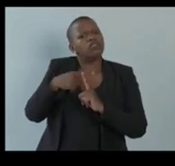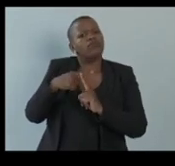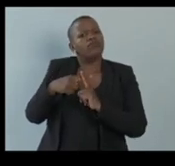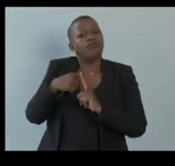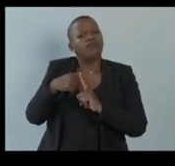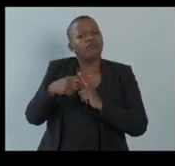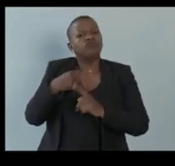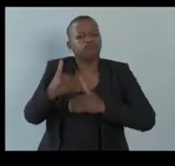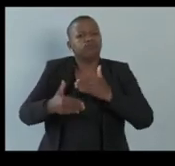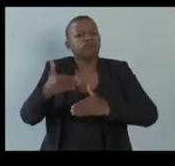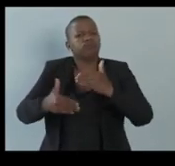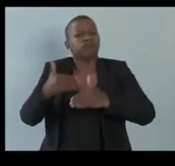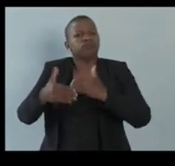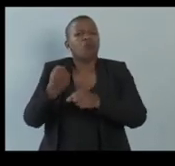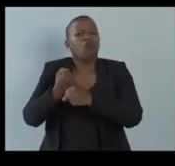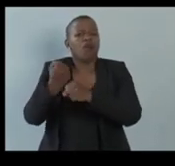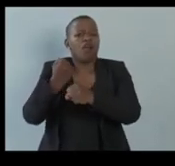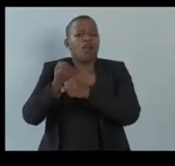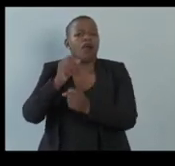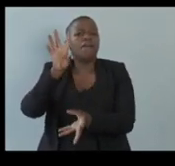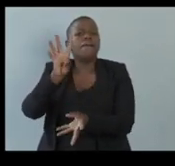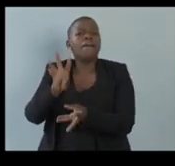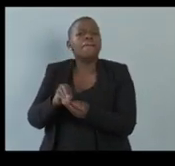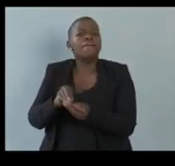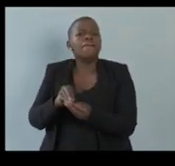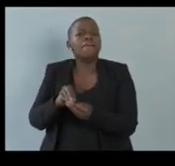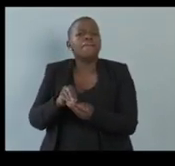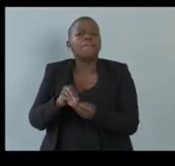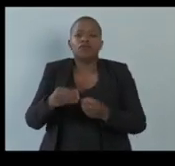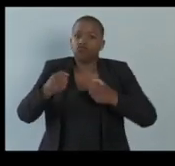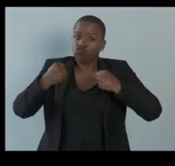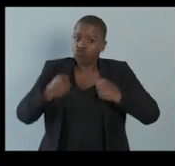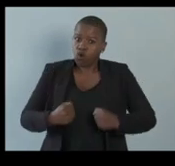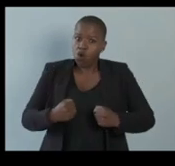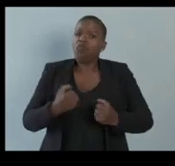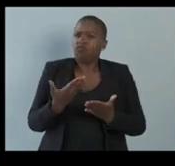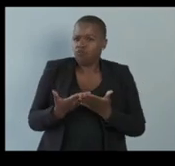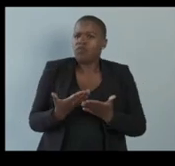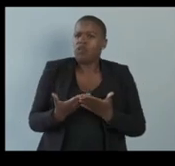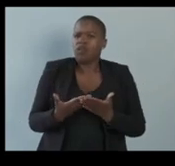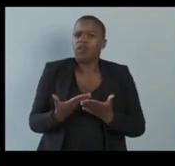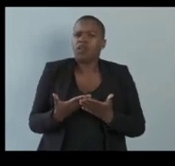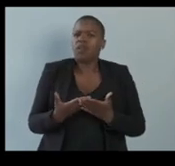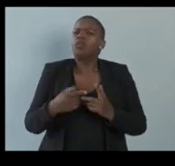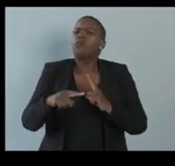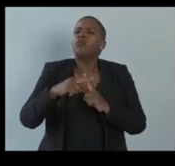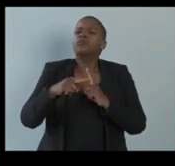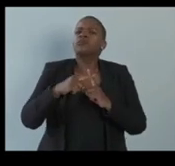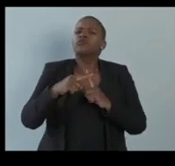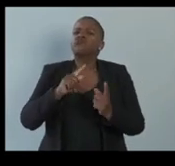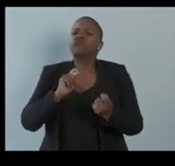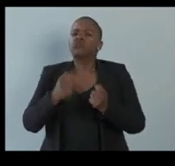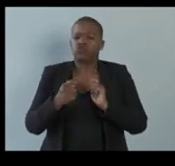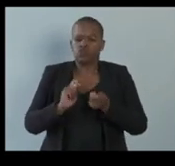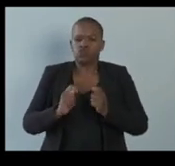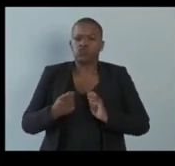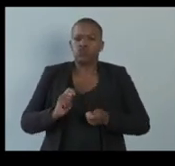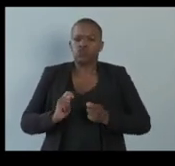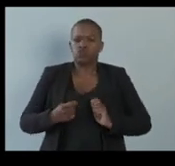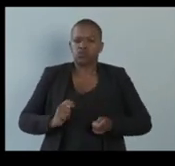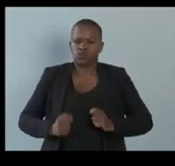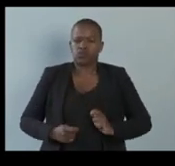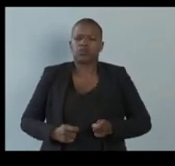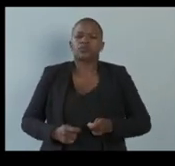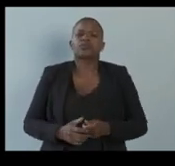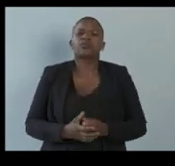operations, combined with our strong balance sheet, has allowed us to positively adjust our dividend payout. We have increased our dividend